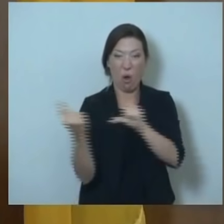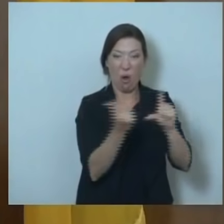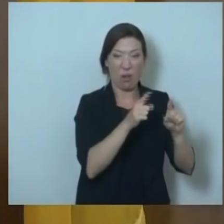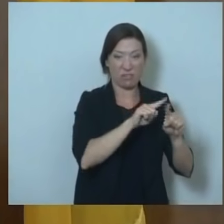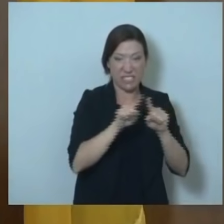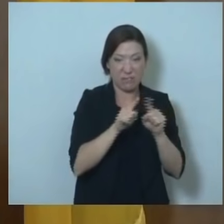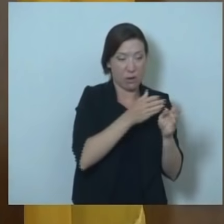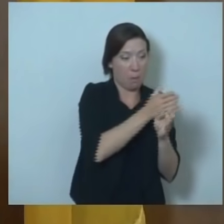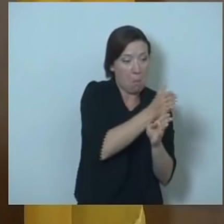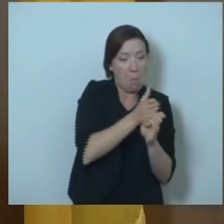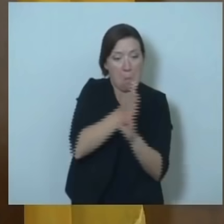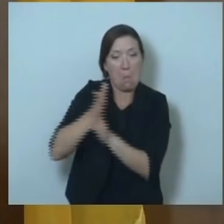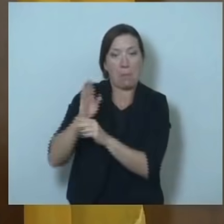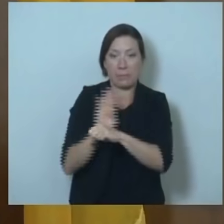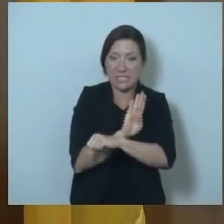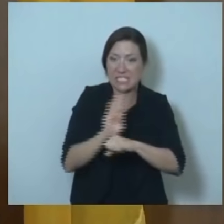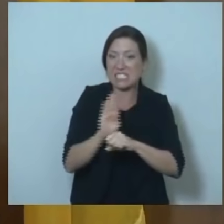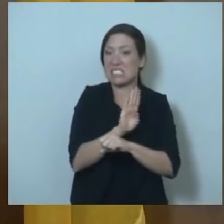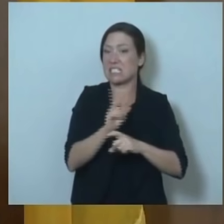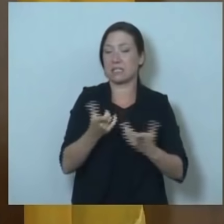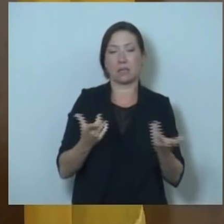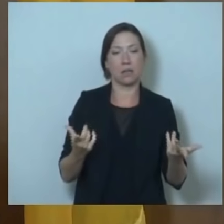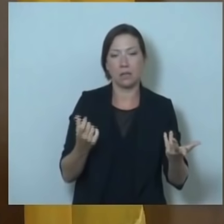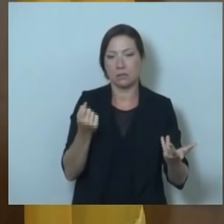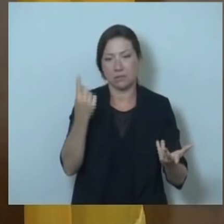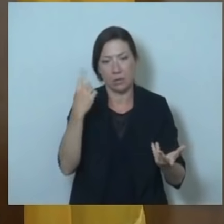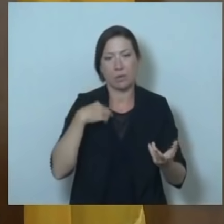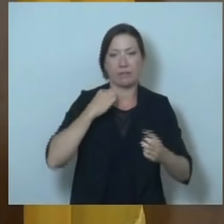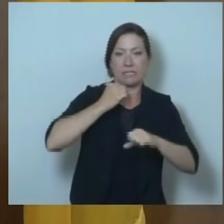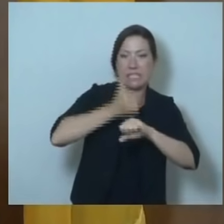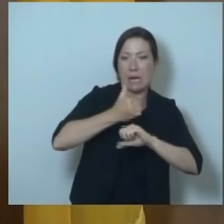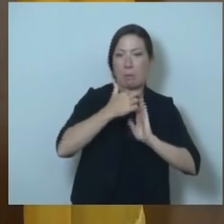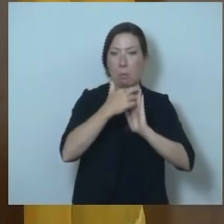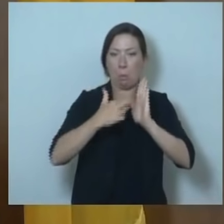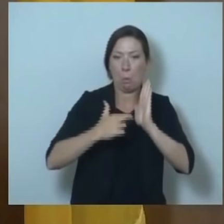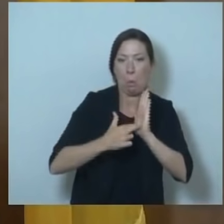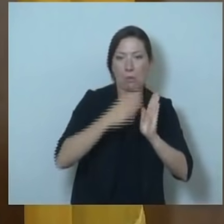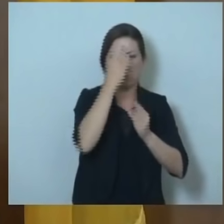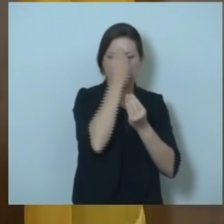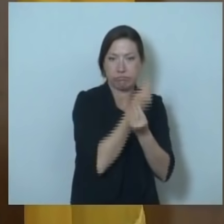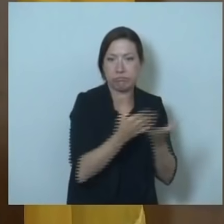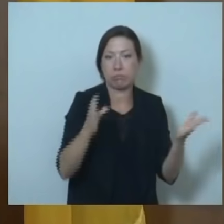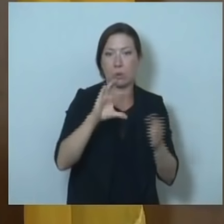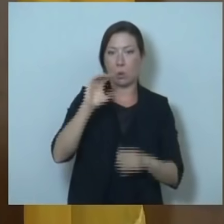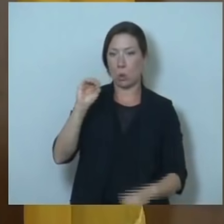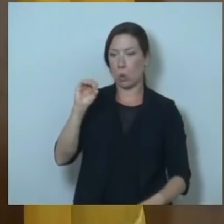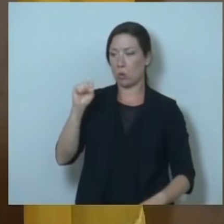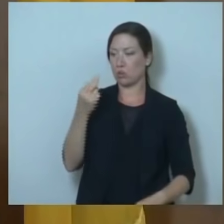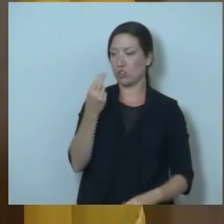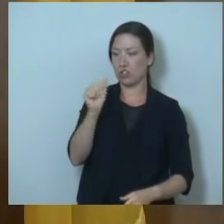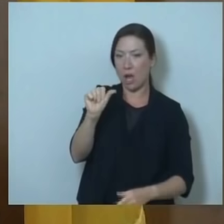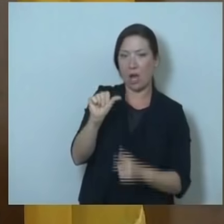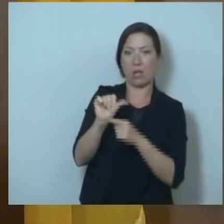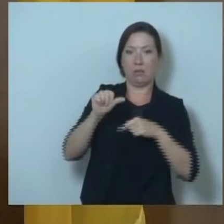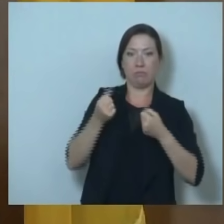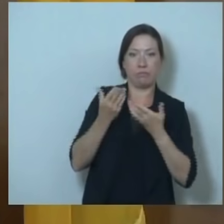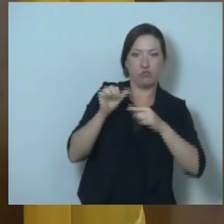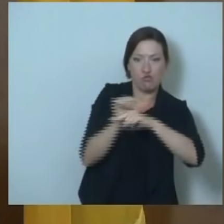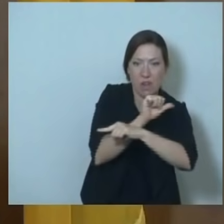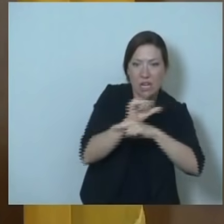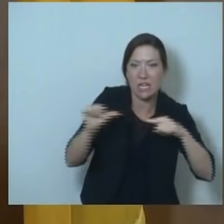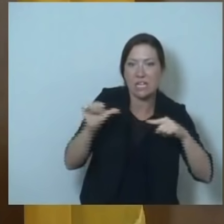out guidelines, whether it's been through OSHA or the Department of Health and training, and we did, I think,